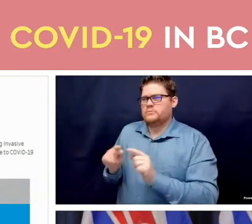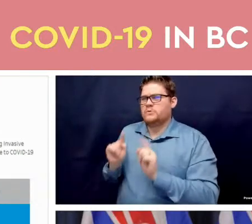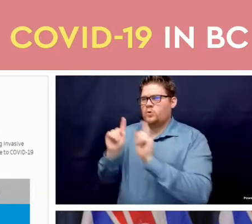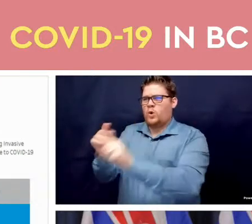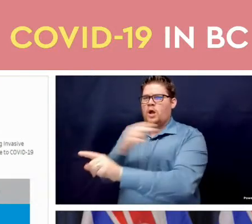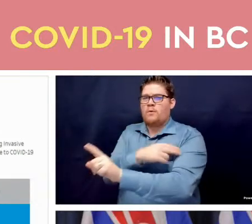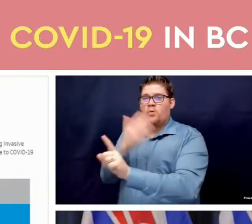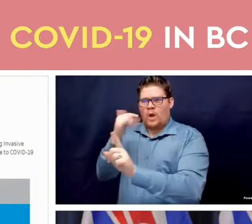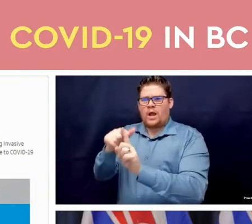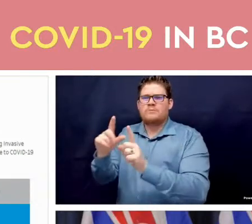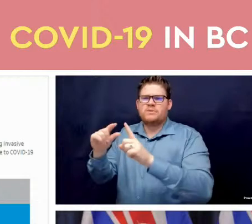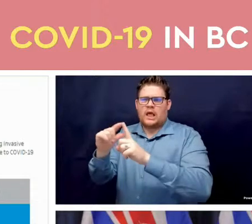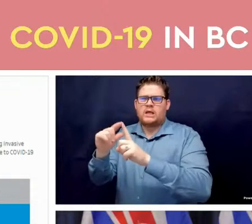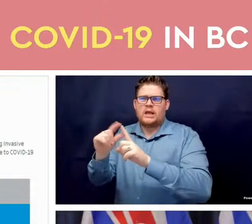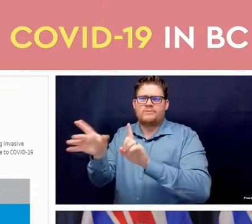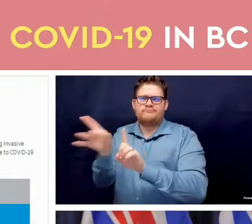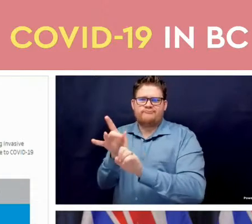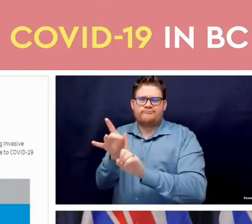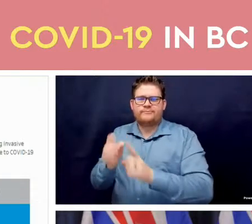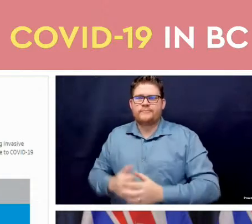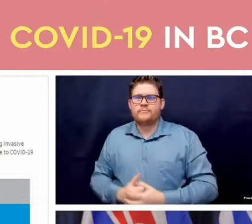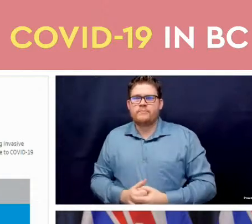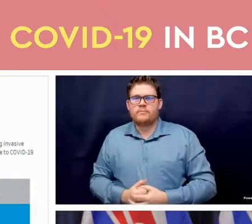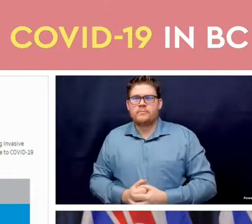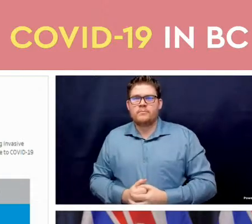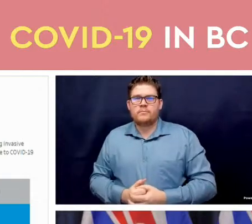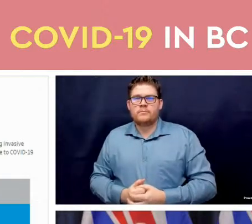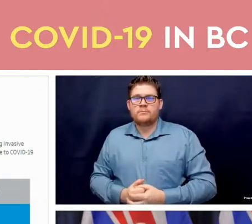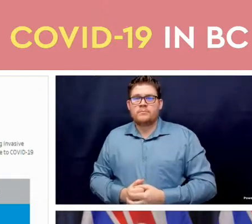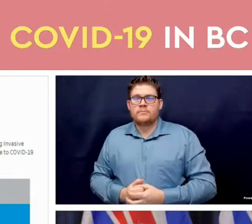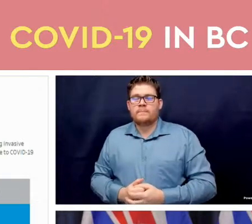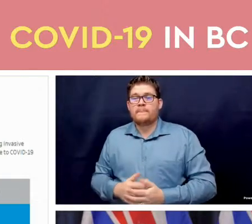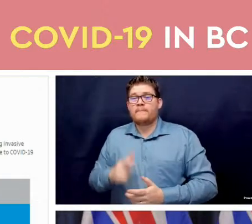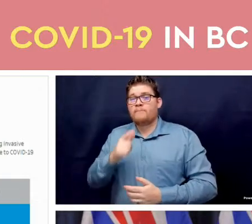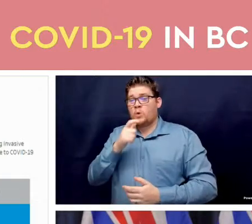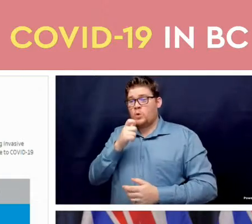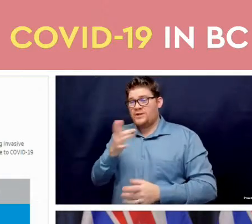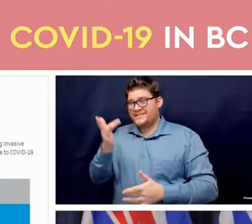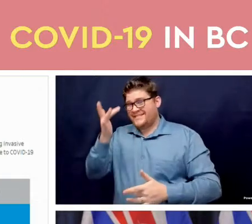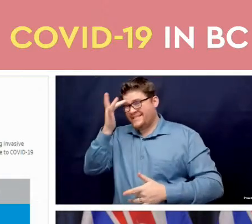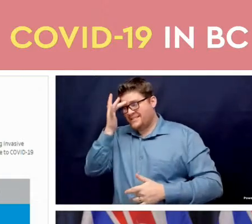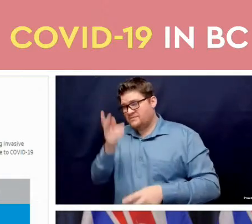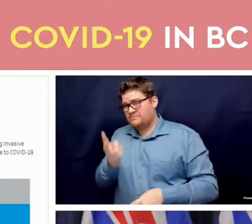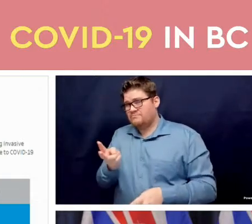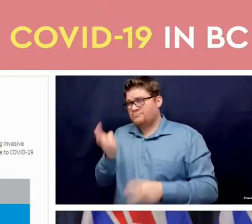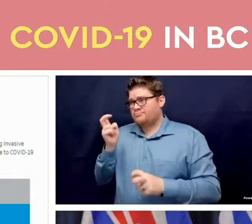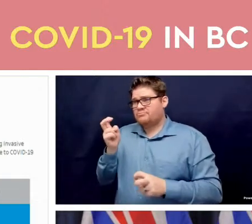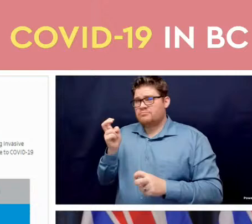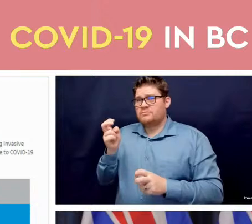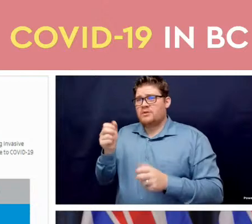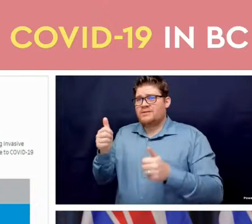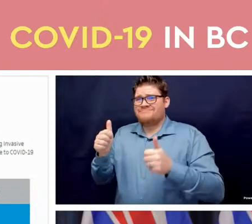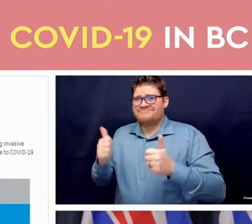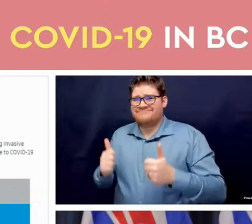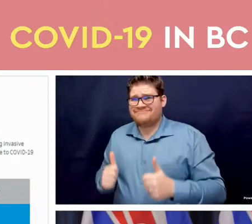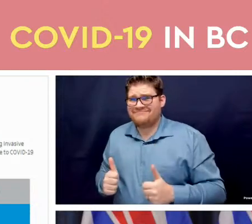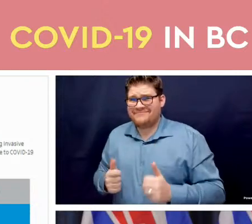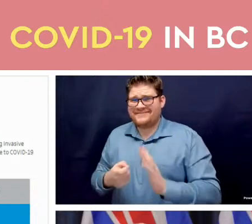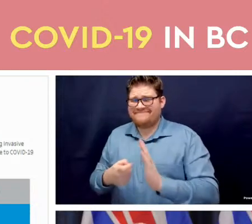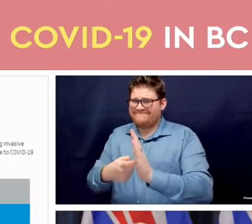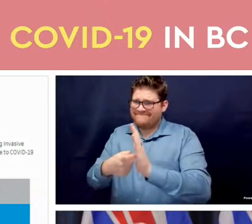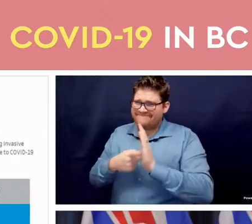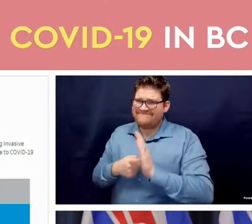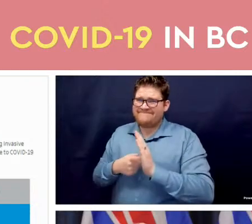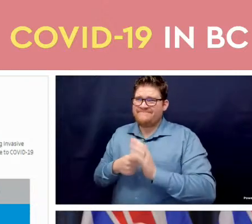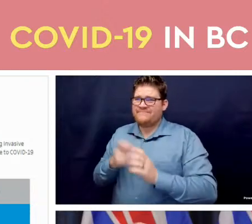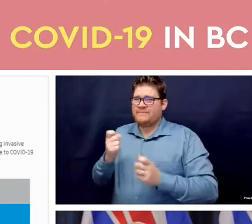oxygen or intubation, again, more likely to be infected with Delta. So this is gives us an indication of what